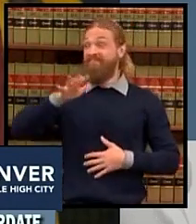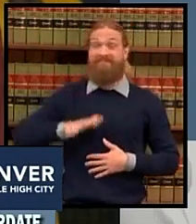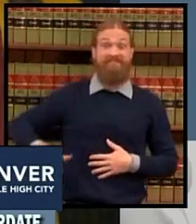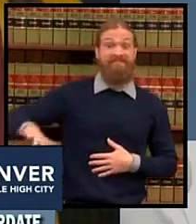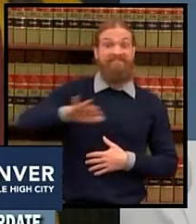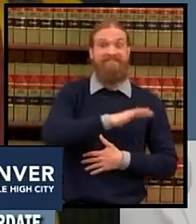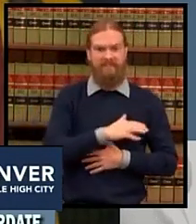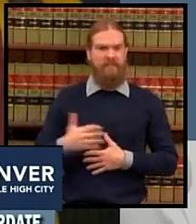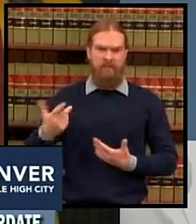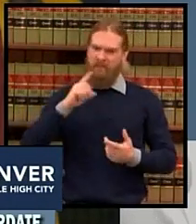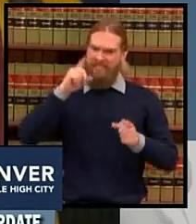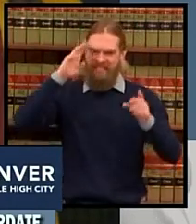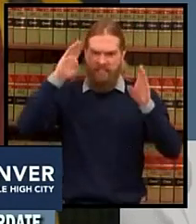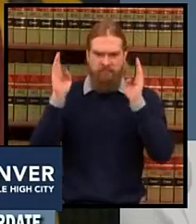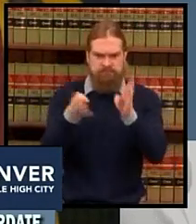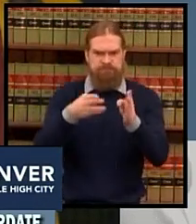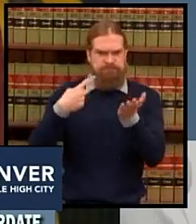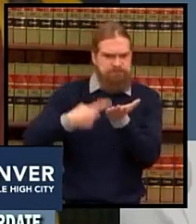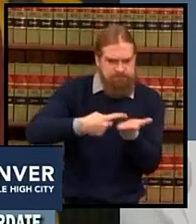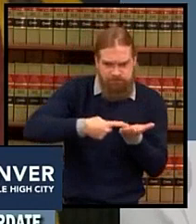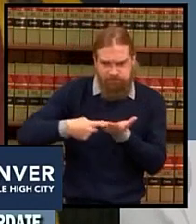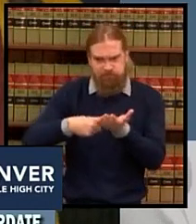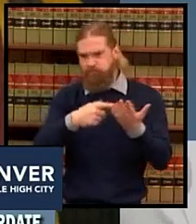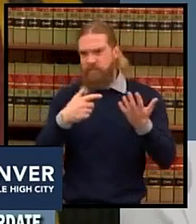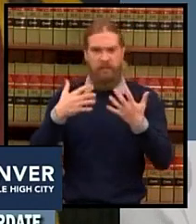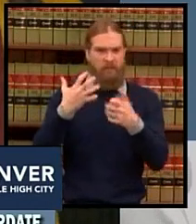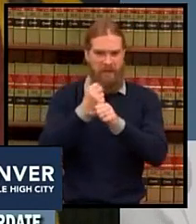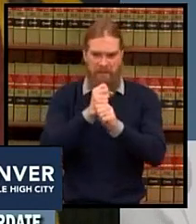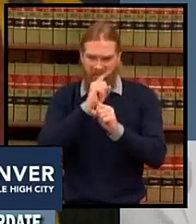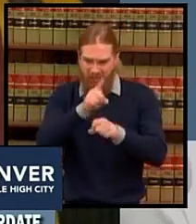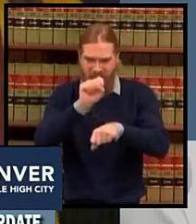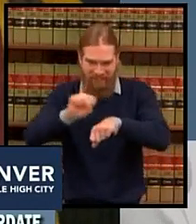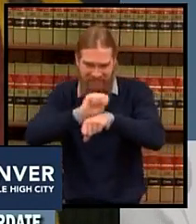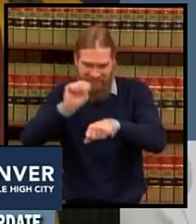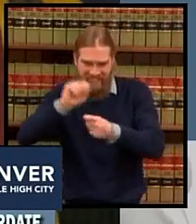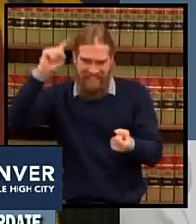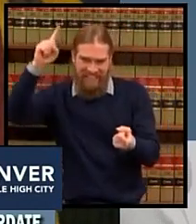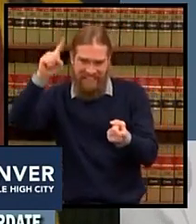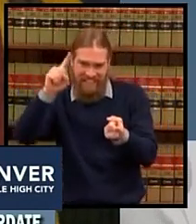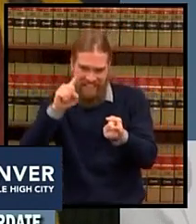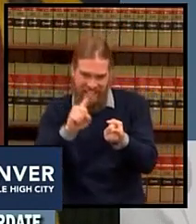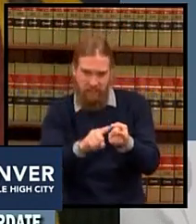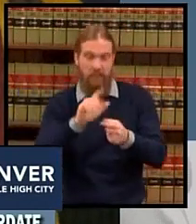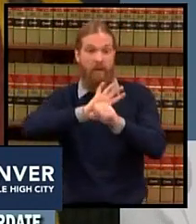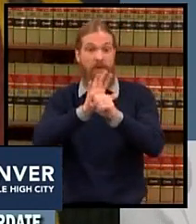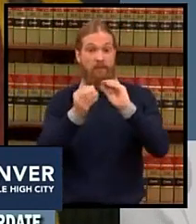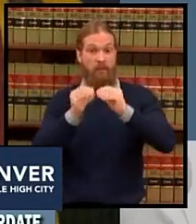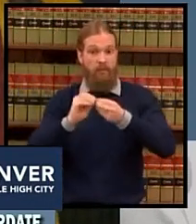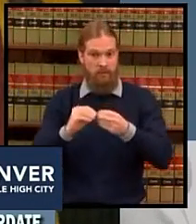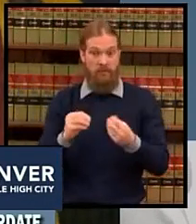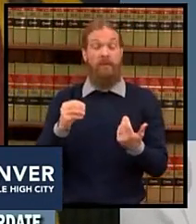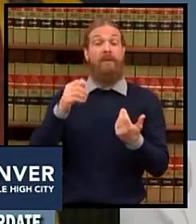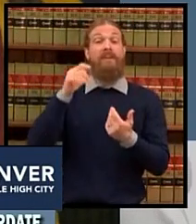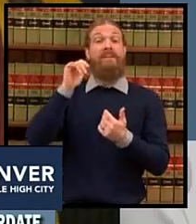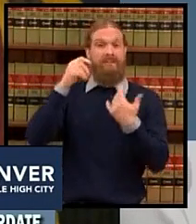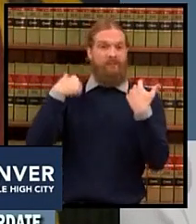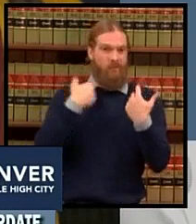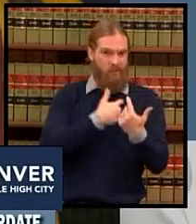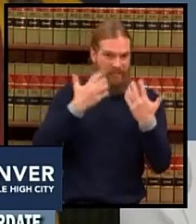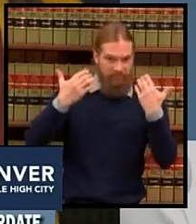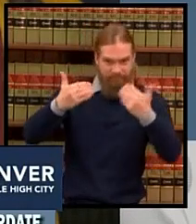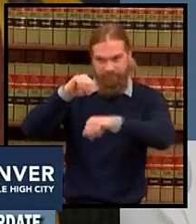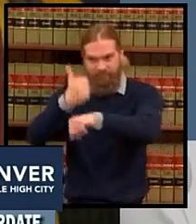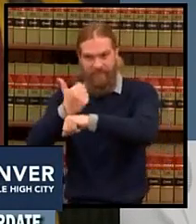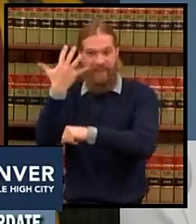us get to the place where we could implement our 5-star program and certify businesses that have gone the extra mile to earn